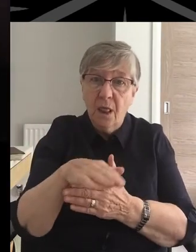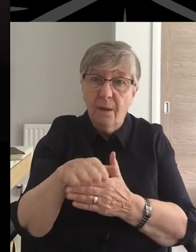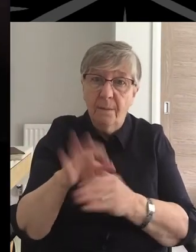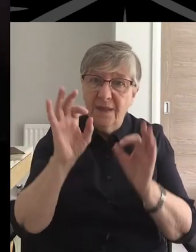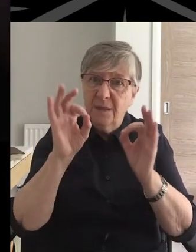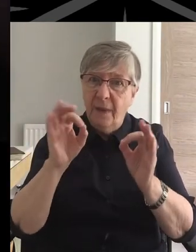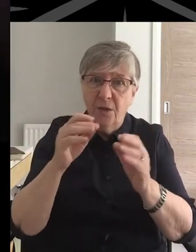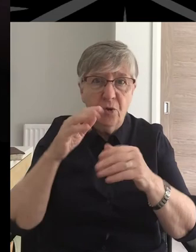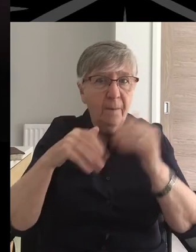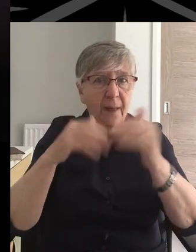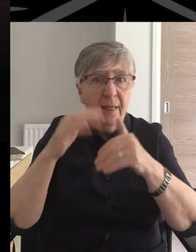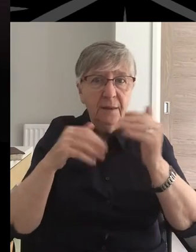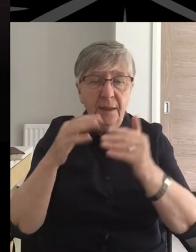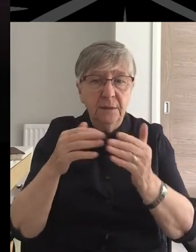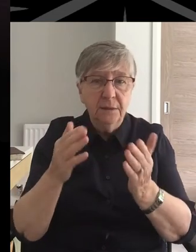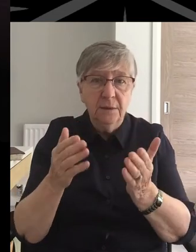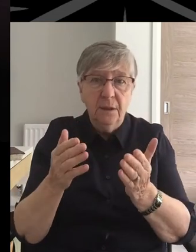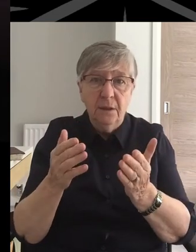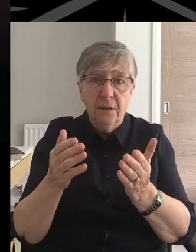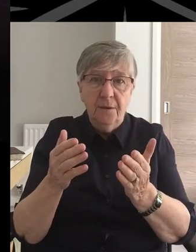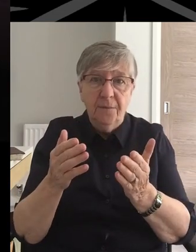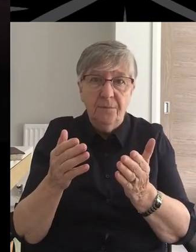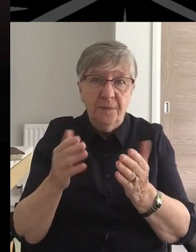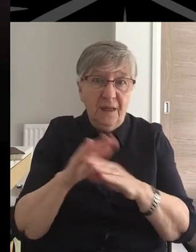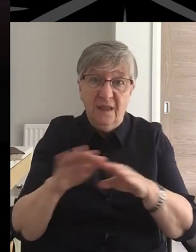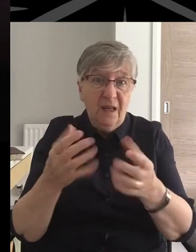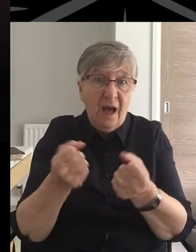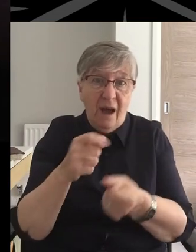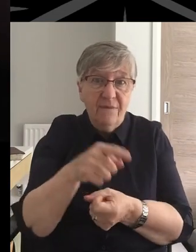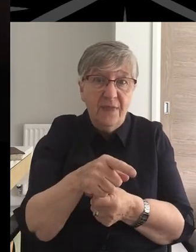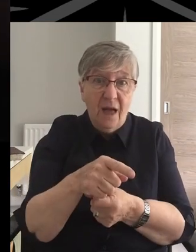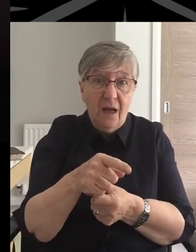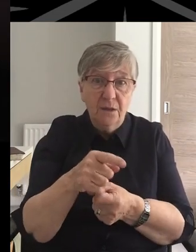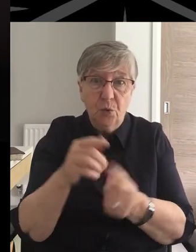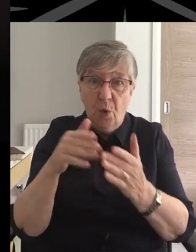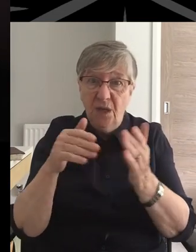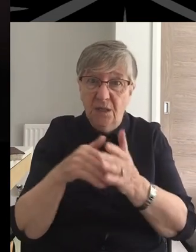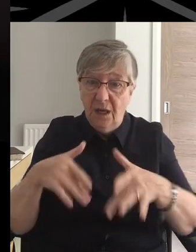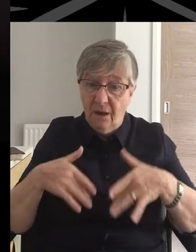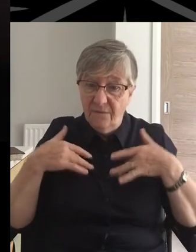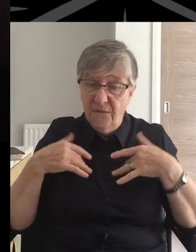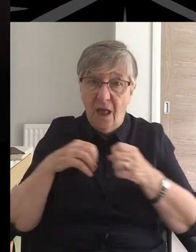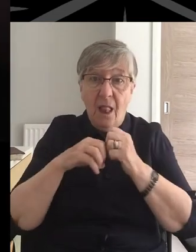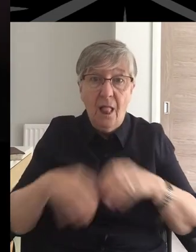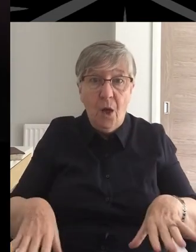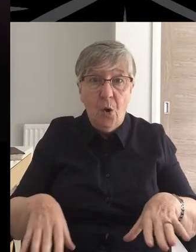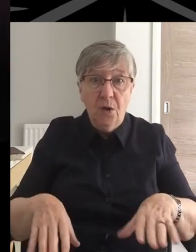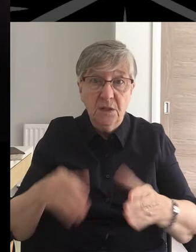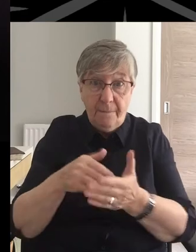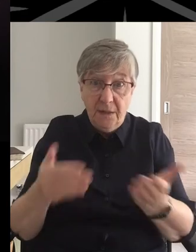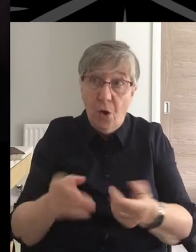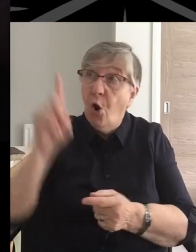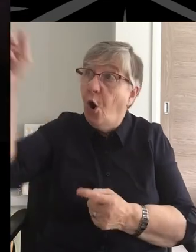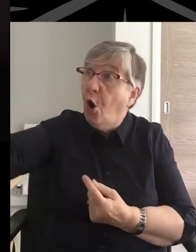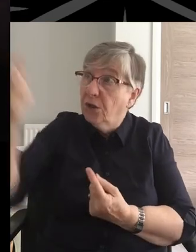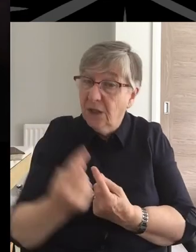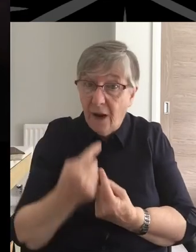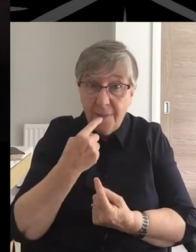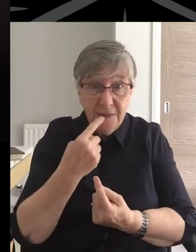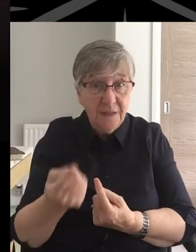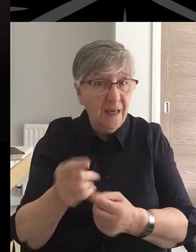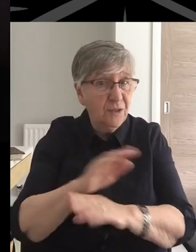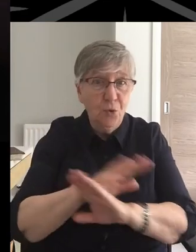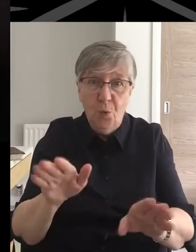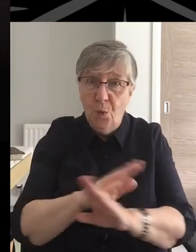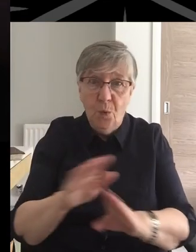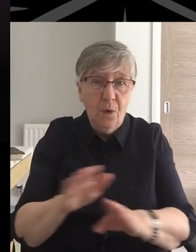buildings and rituals. And he didn't have them, so he was lost. But suddenly here God comes and says, it's not about any of